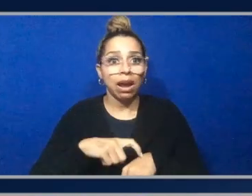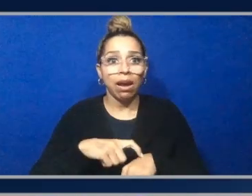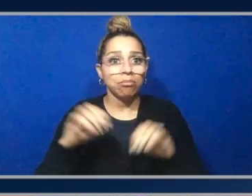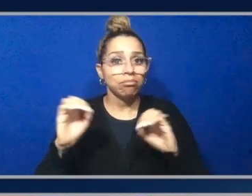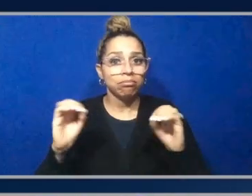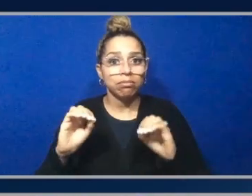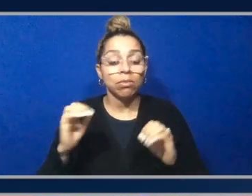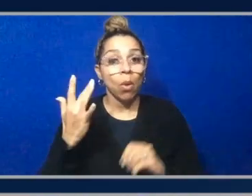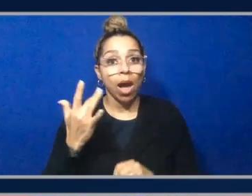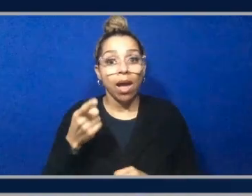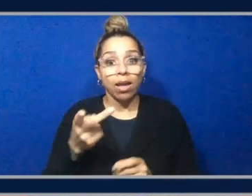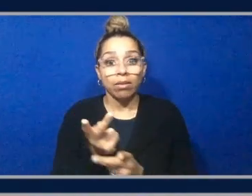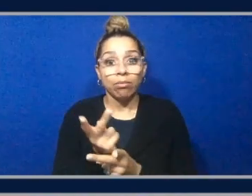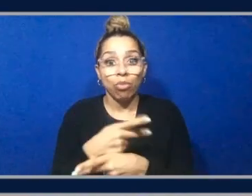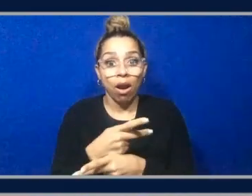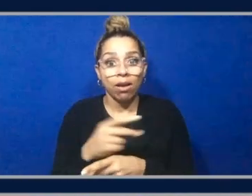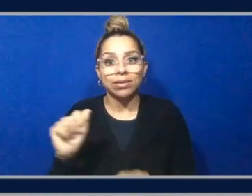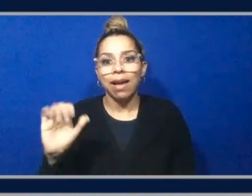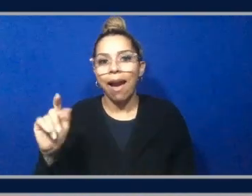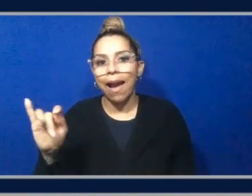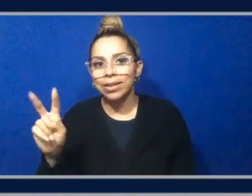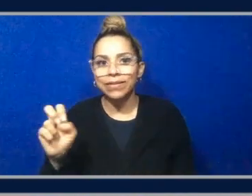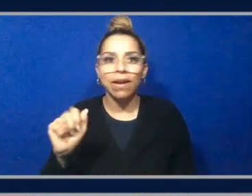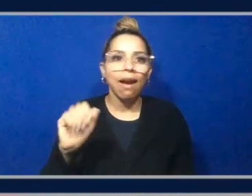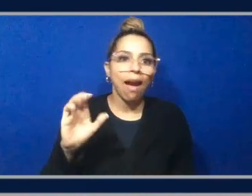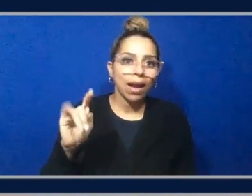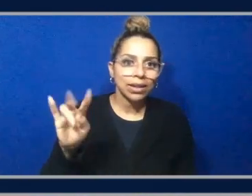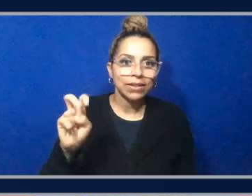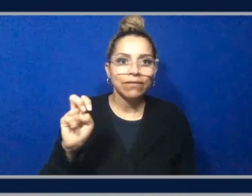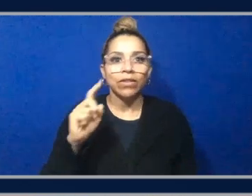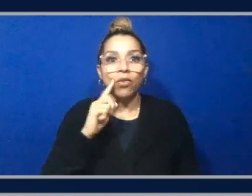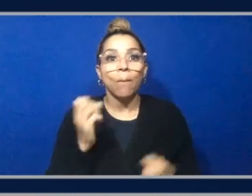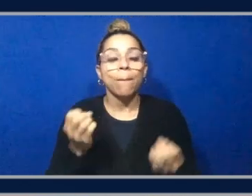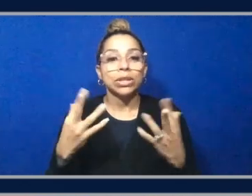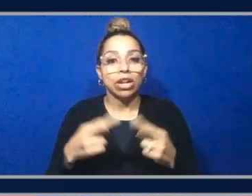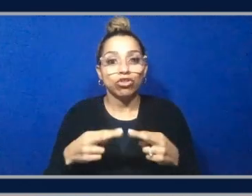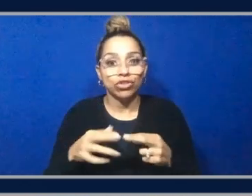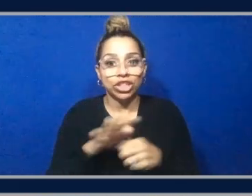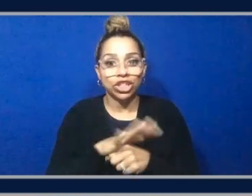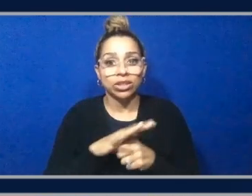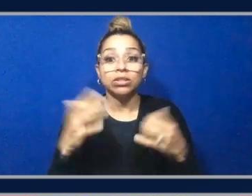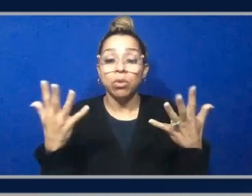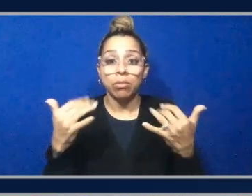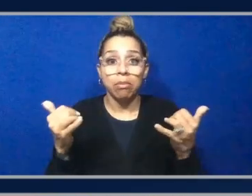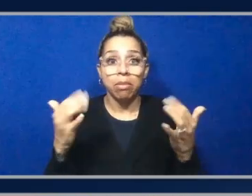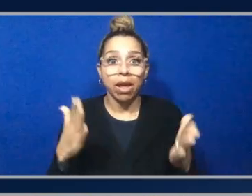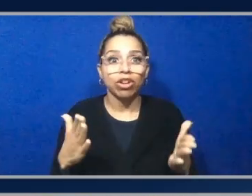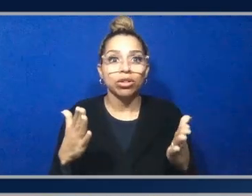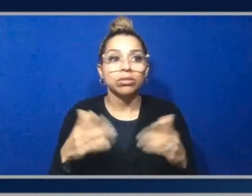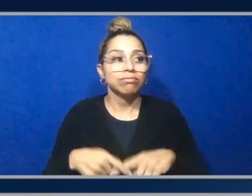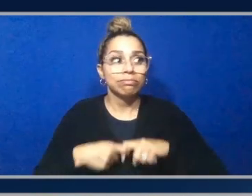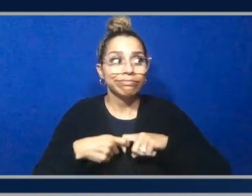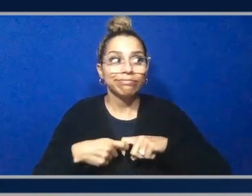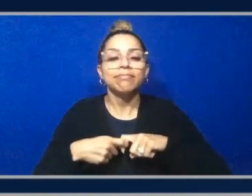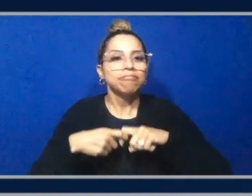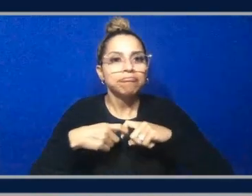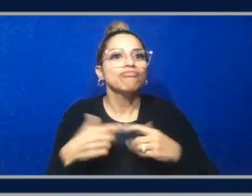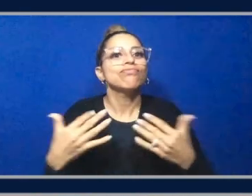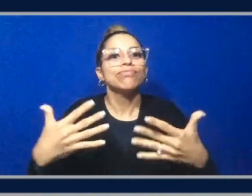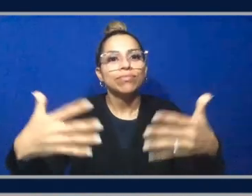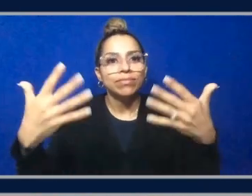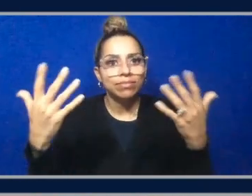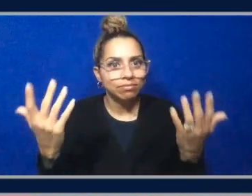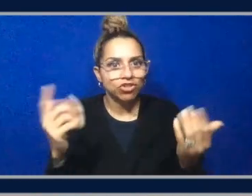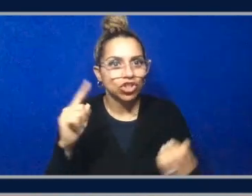is active and multi-region. So the players were able to resume, the applications were able to resume from where we started from by just